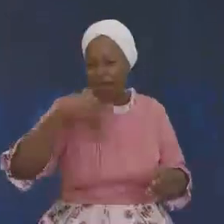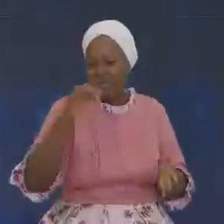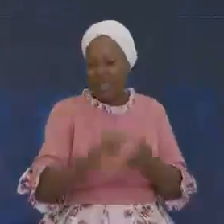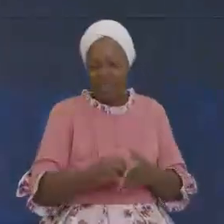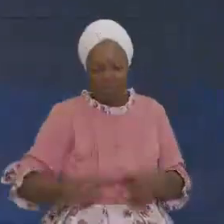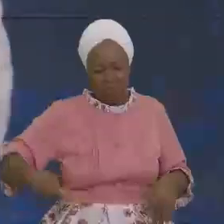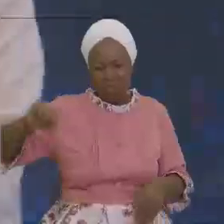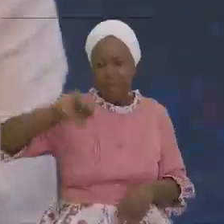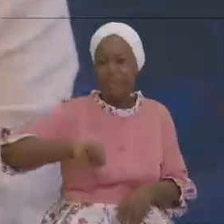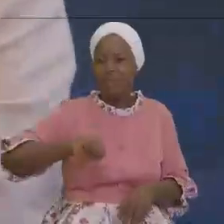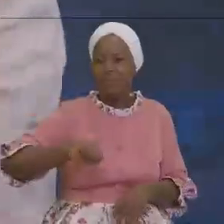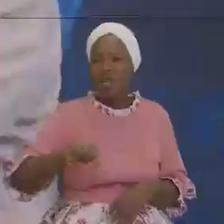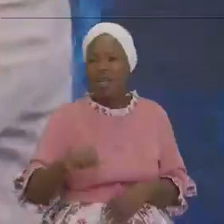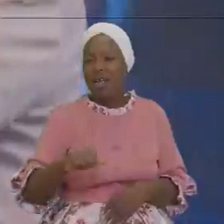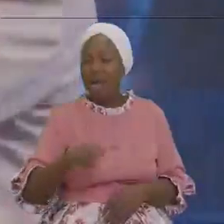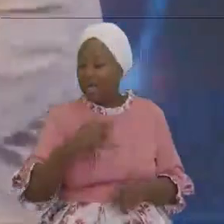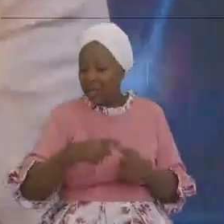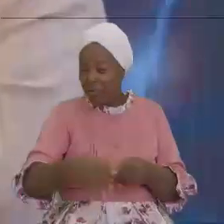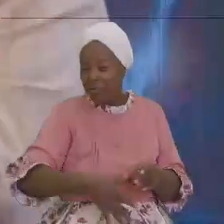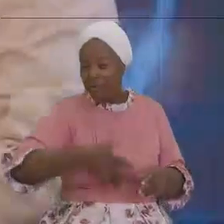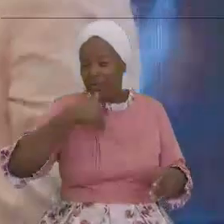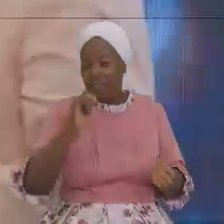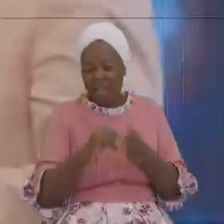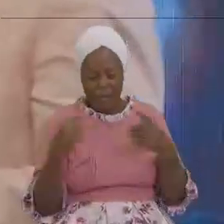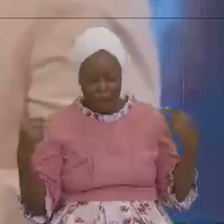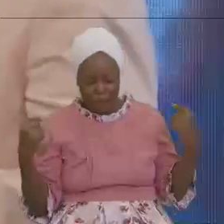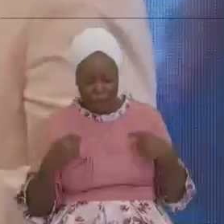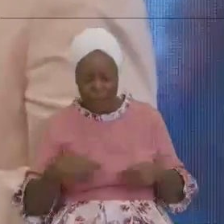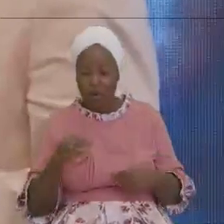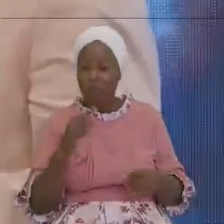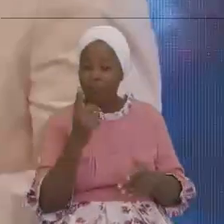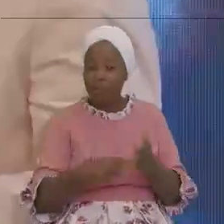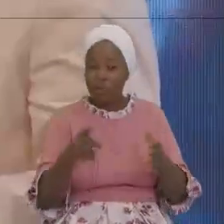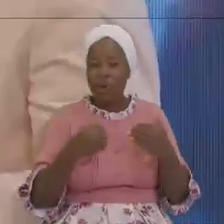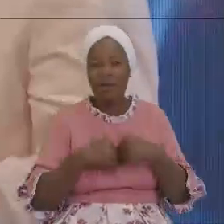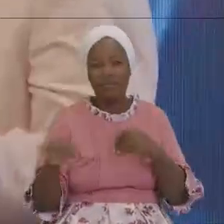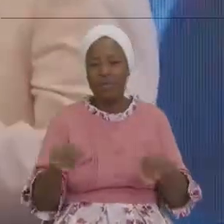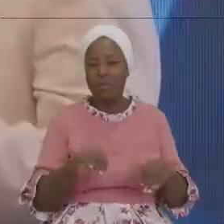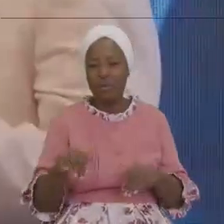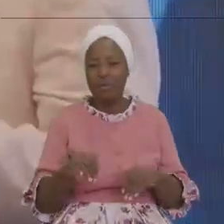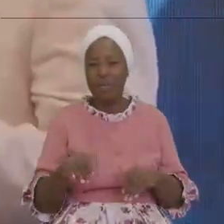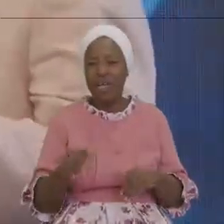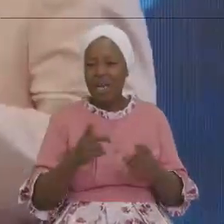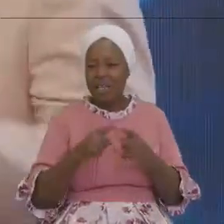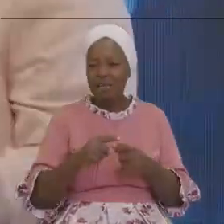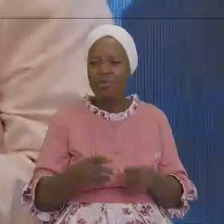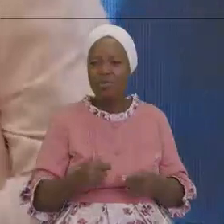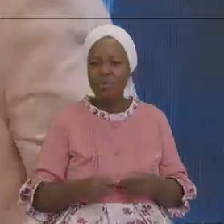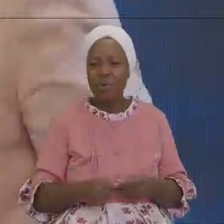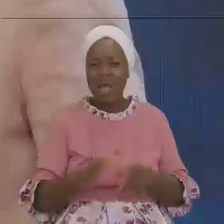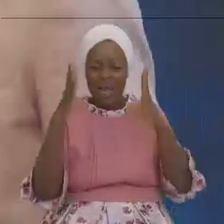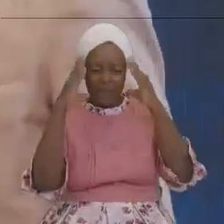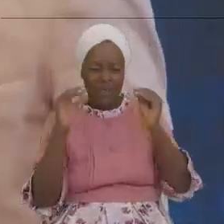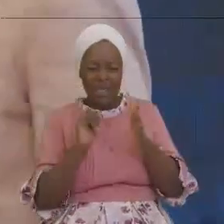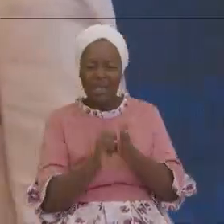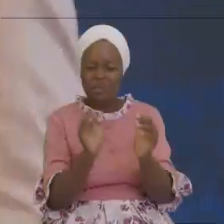condemnation and you feel the pain of what you have done and you experience the bondage of